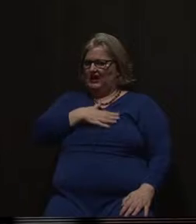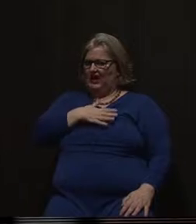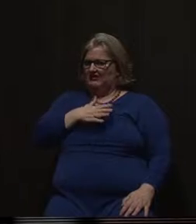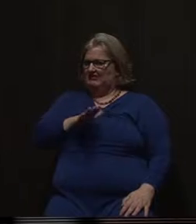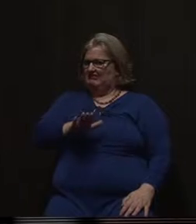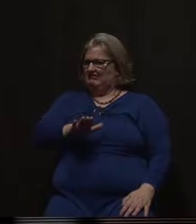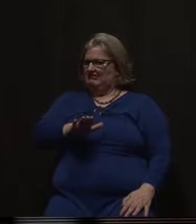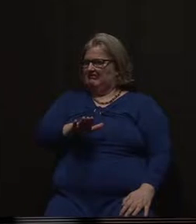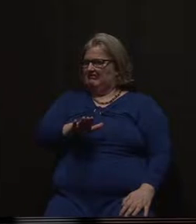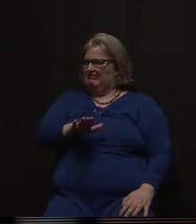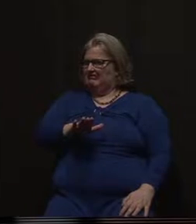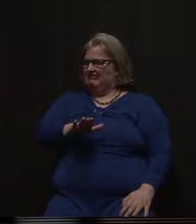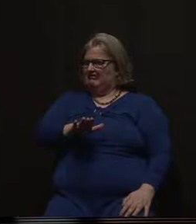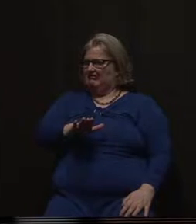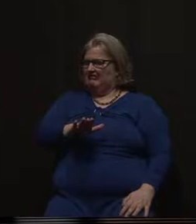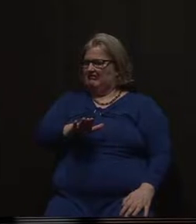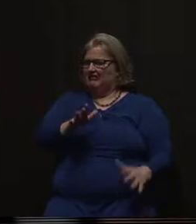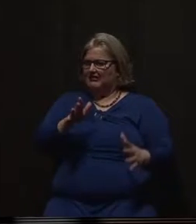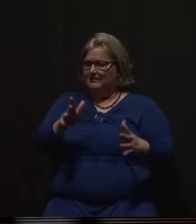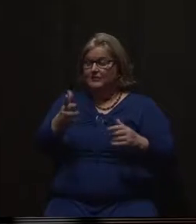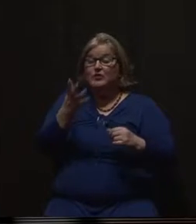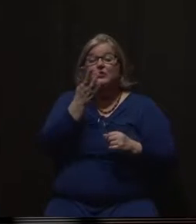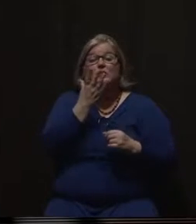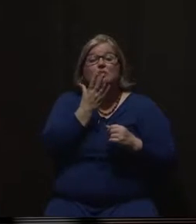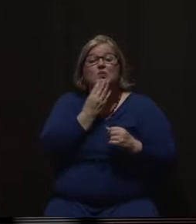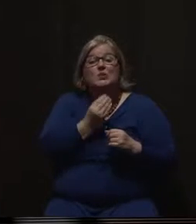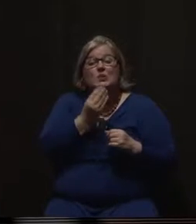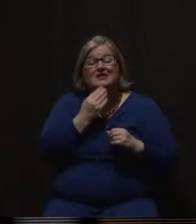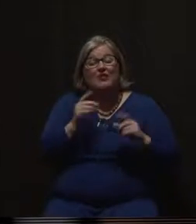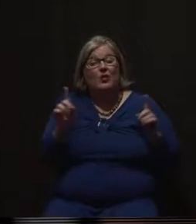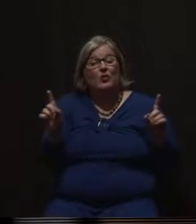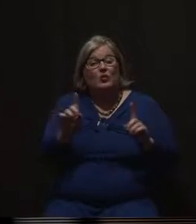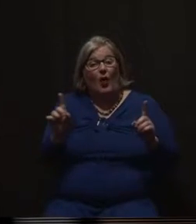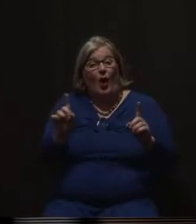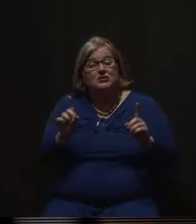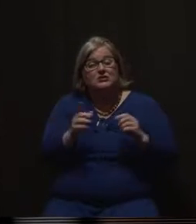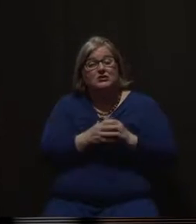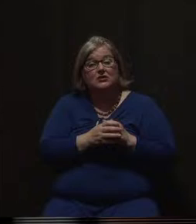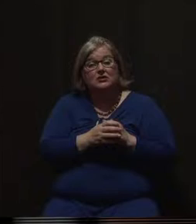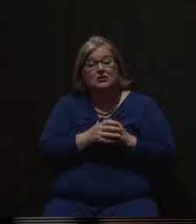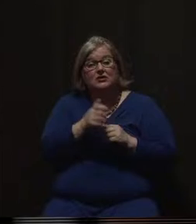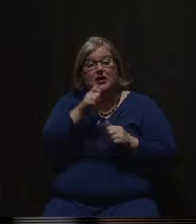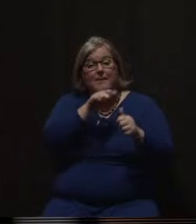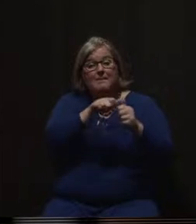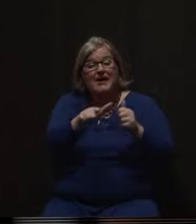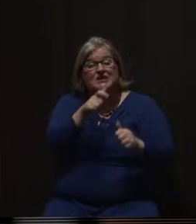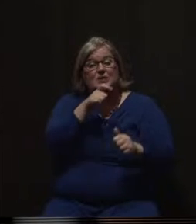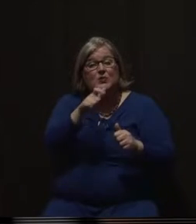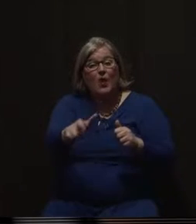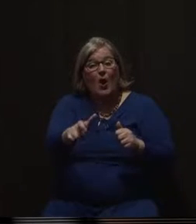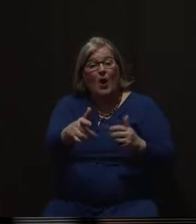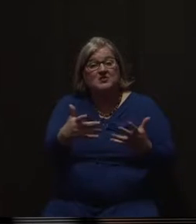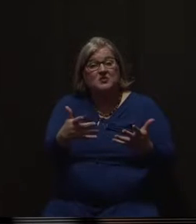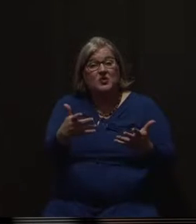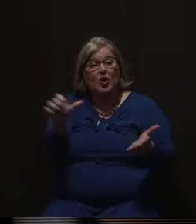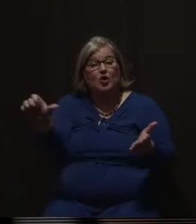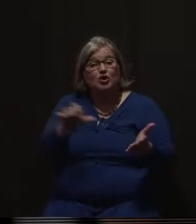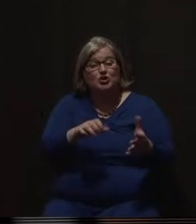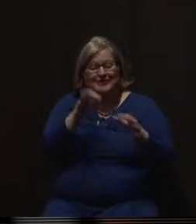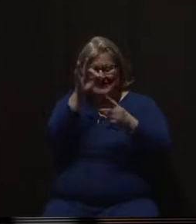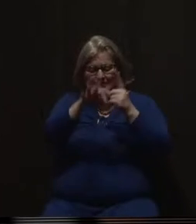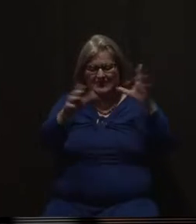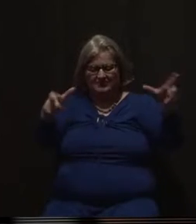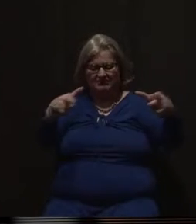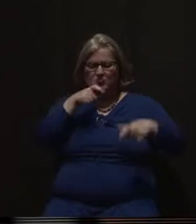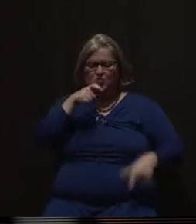because I was also wondering, would it be more effective to use a different word or framing, or should we actually specifically be